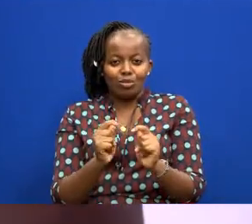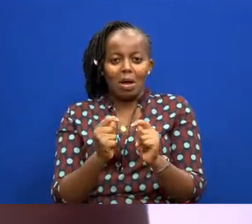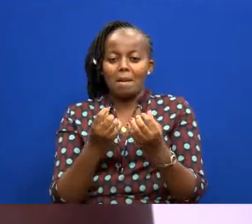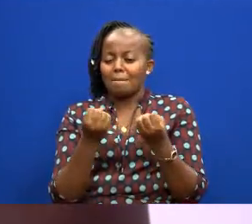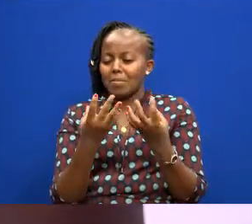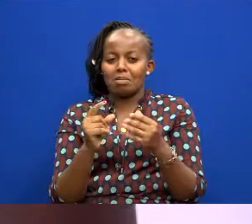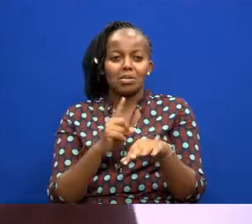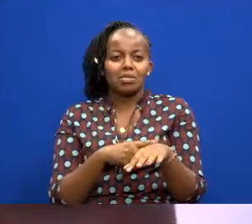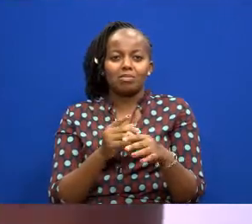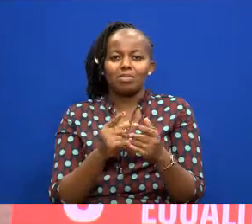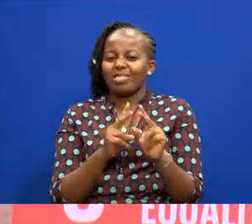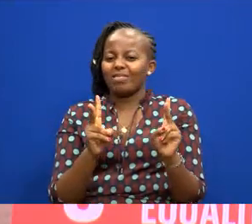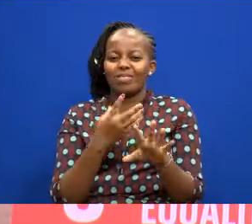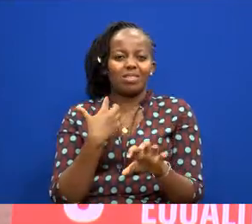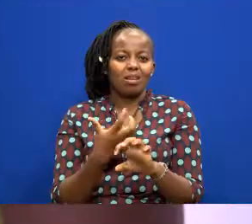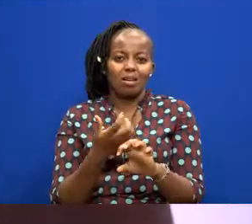always difficult.